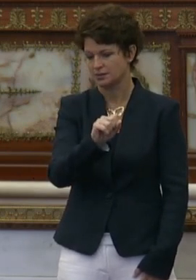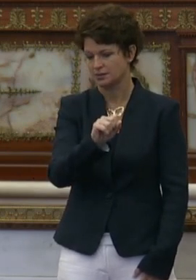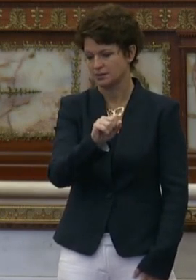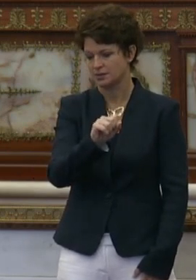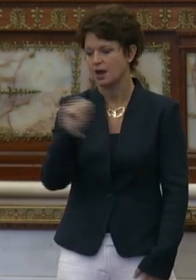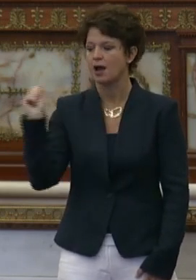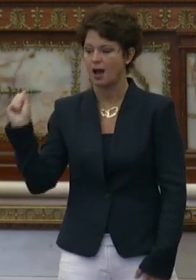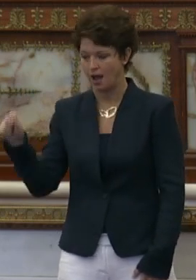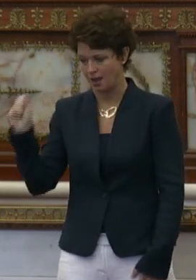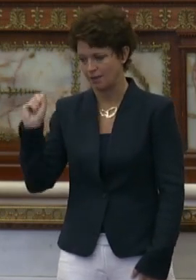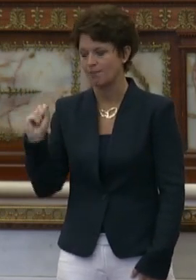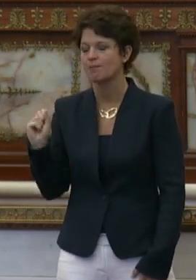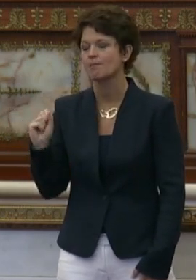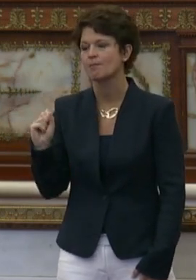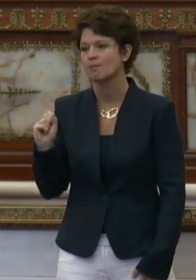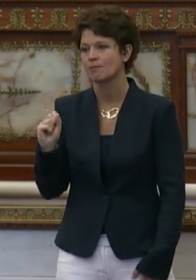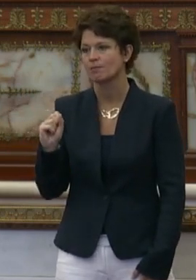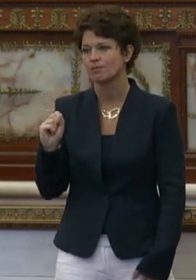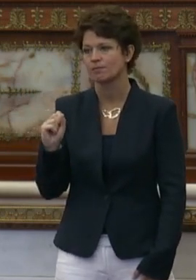Aye.